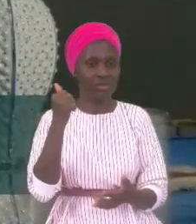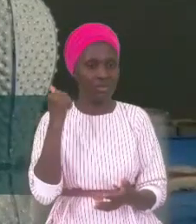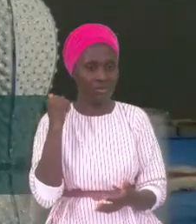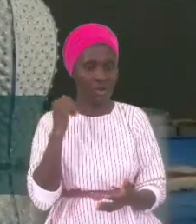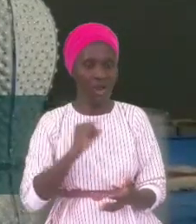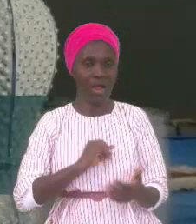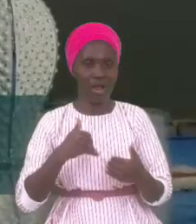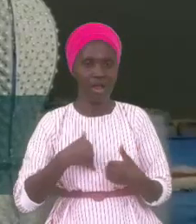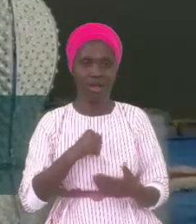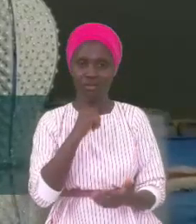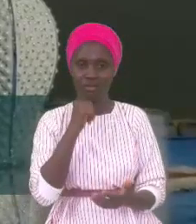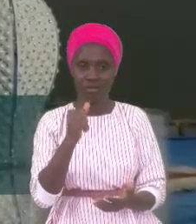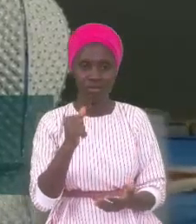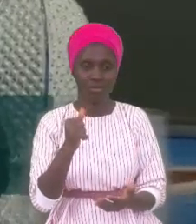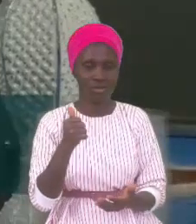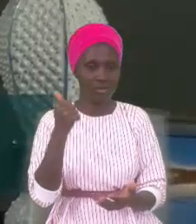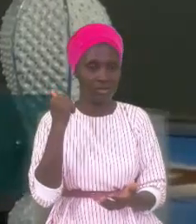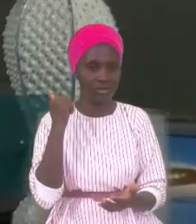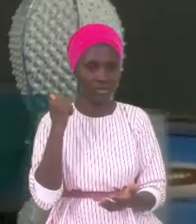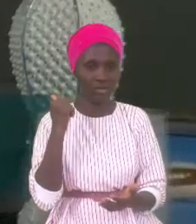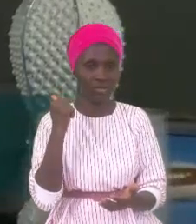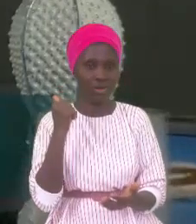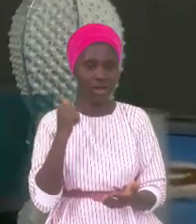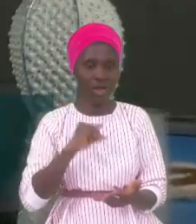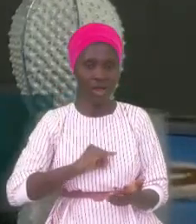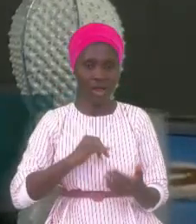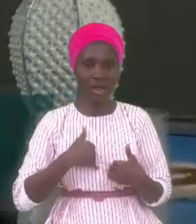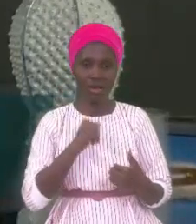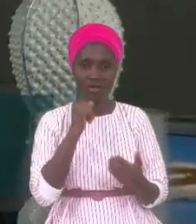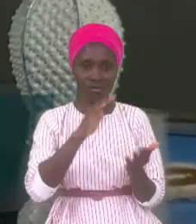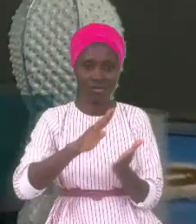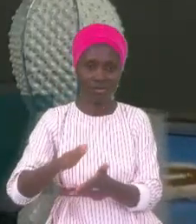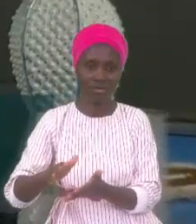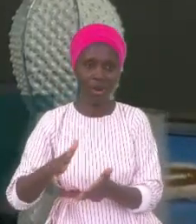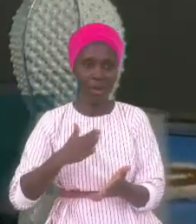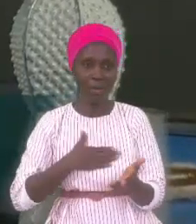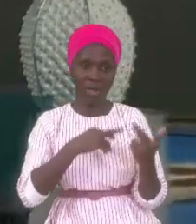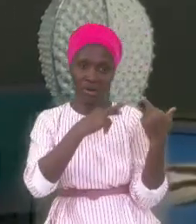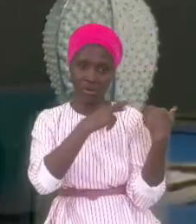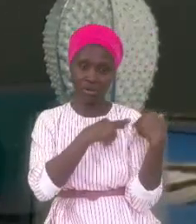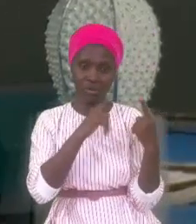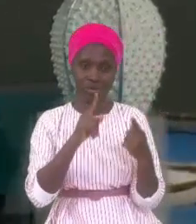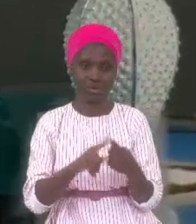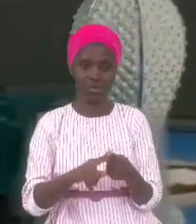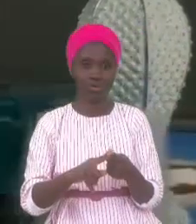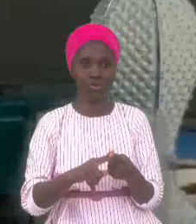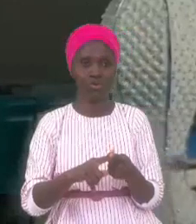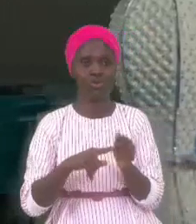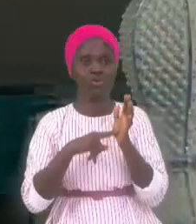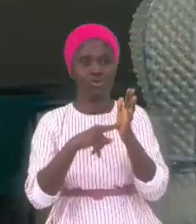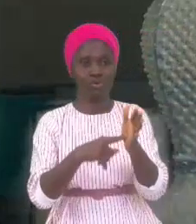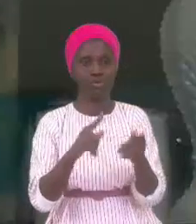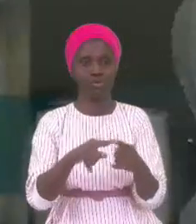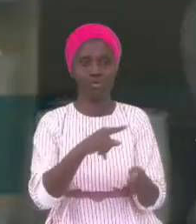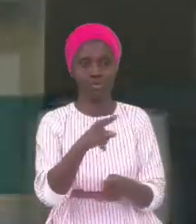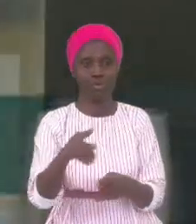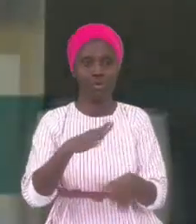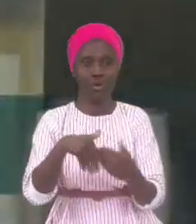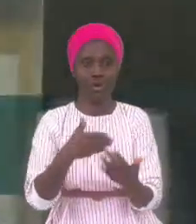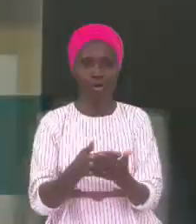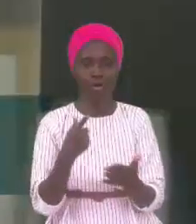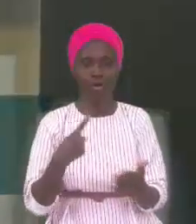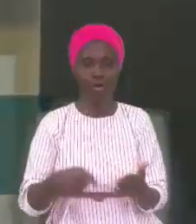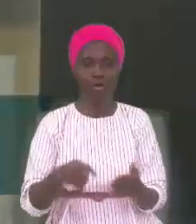my real responsibility to declare unto you all the counsel of God. That's what the teacher